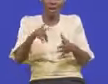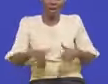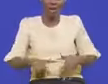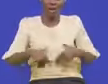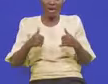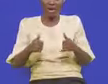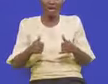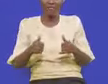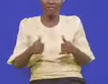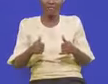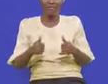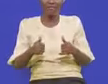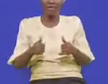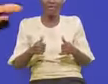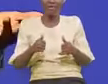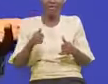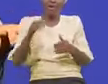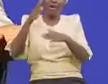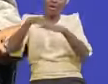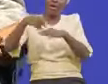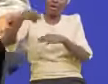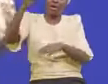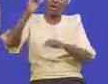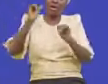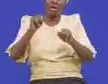Ma tsɔ nu yi ke dziƒo la tia na la ana wo.